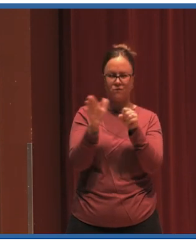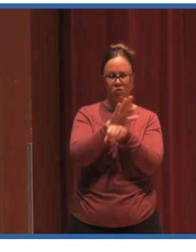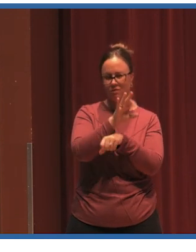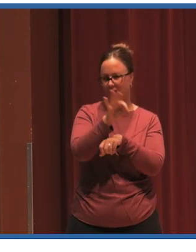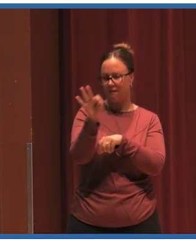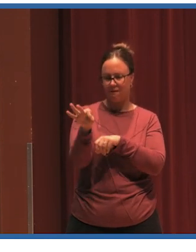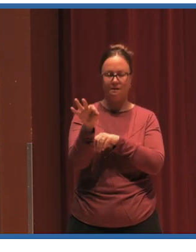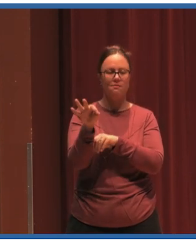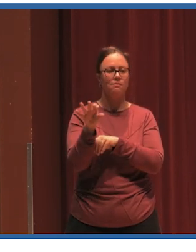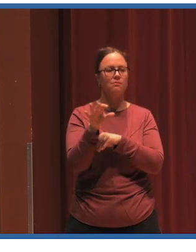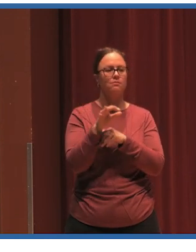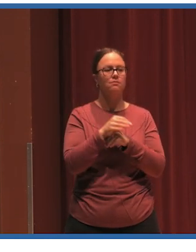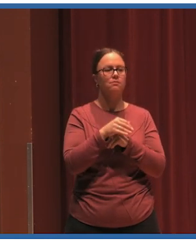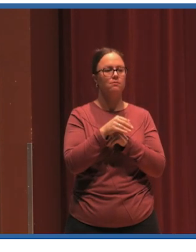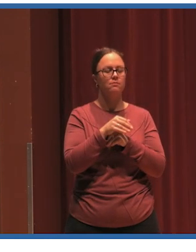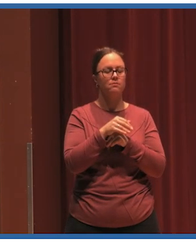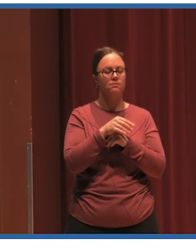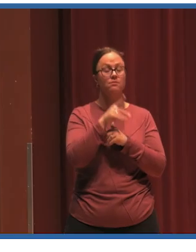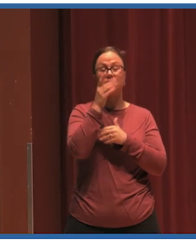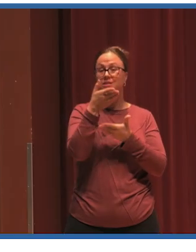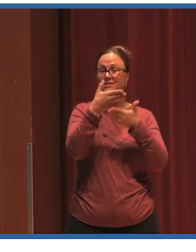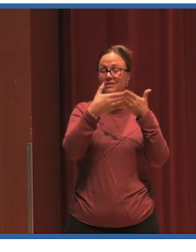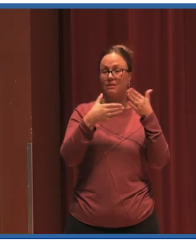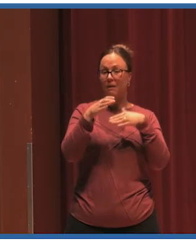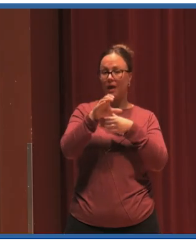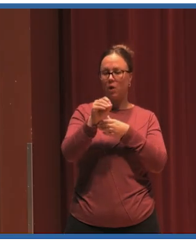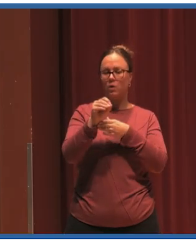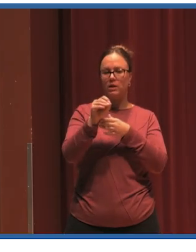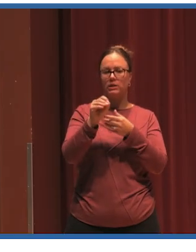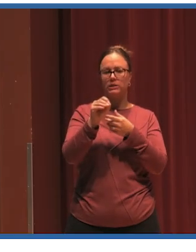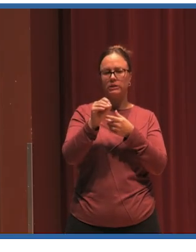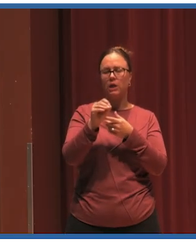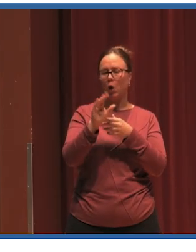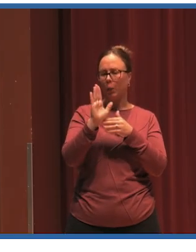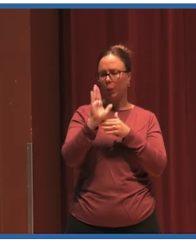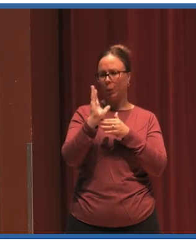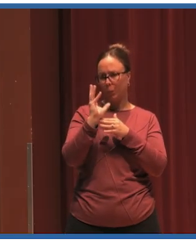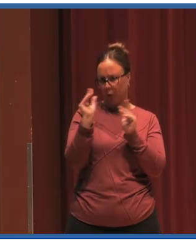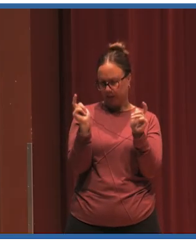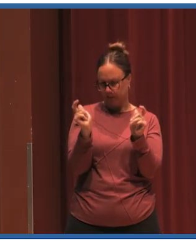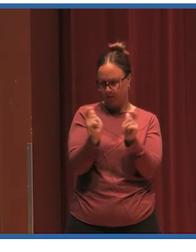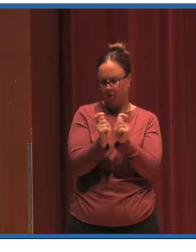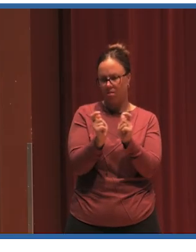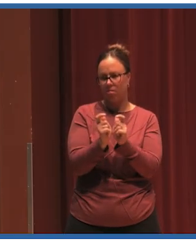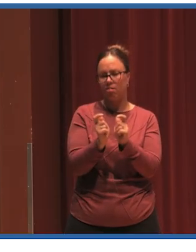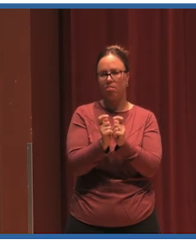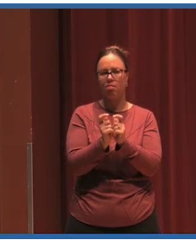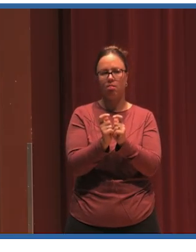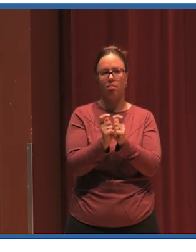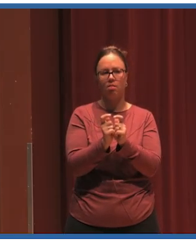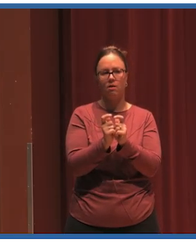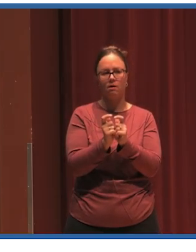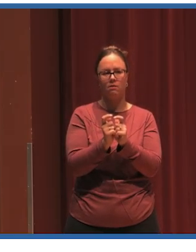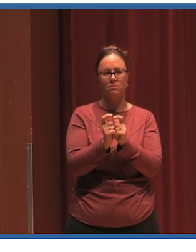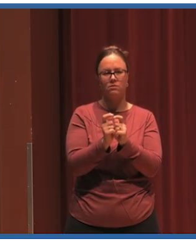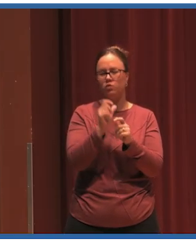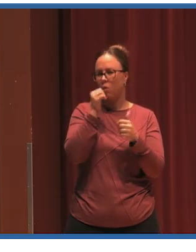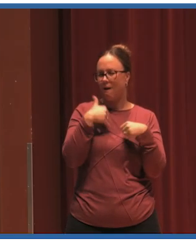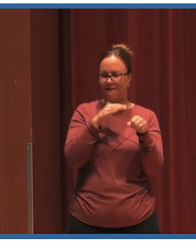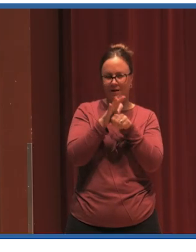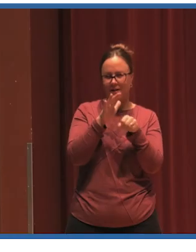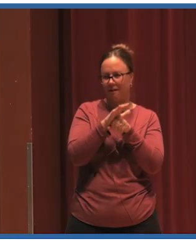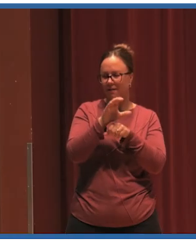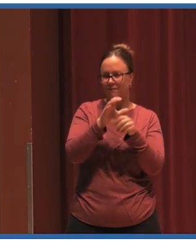That is simply because some counties are pretty small and have too few cases for us to calculate